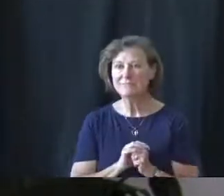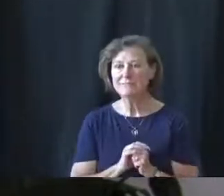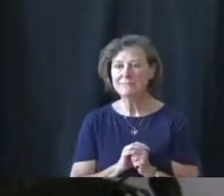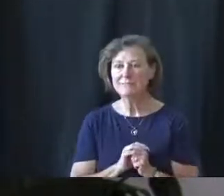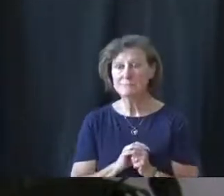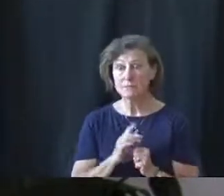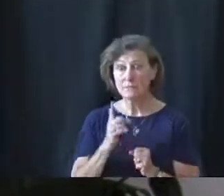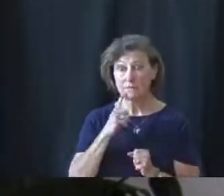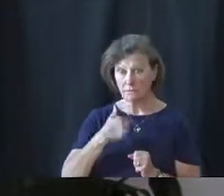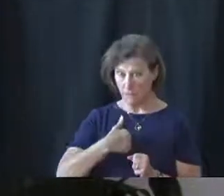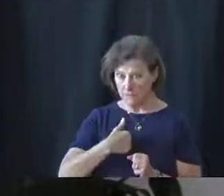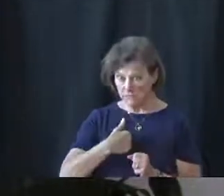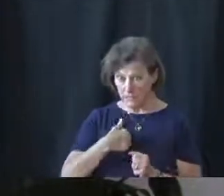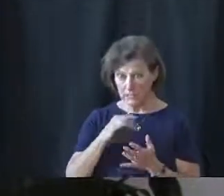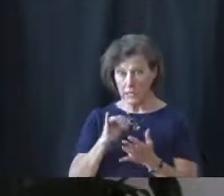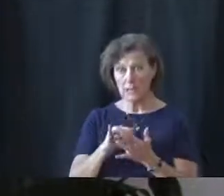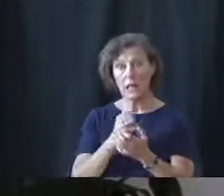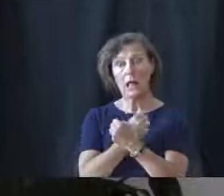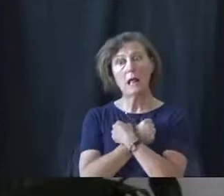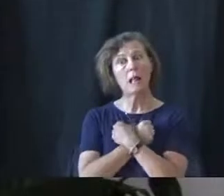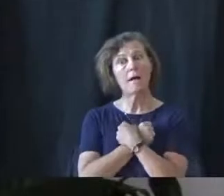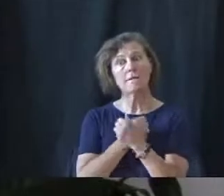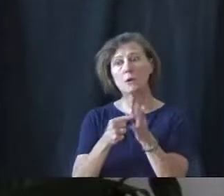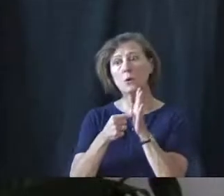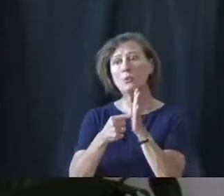For me, that love was represented by a